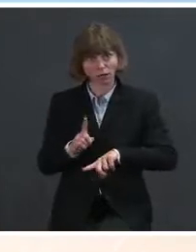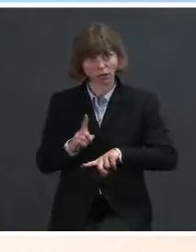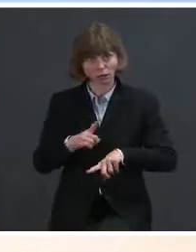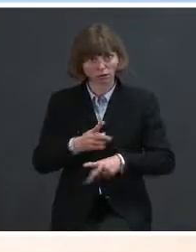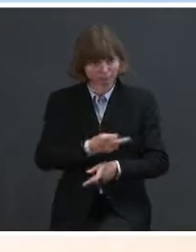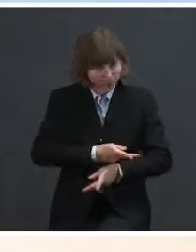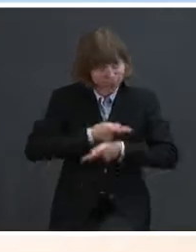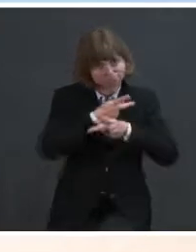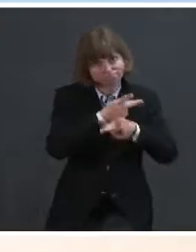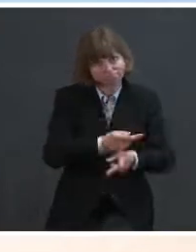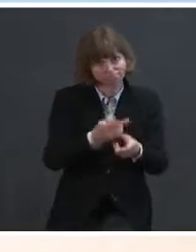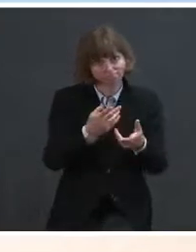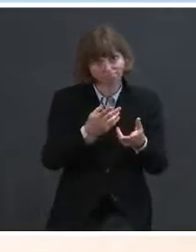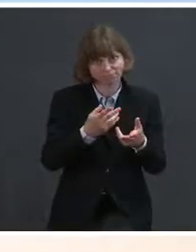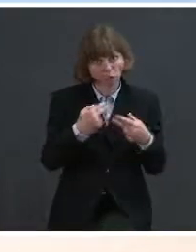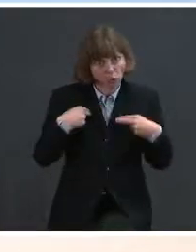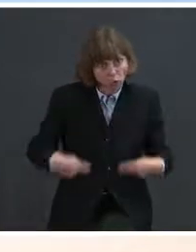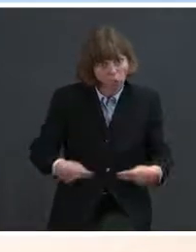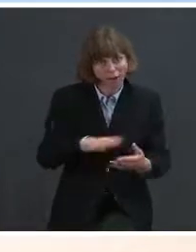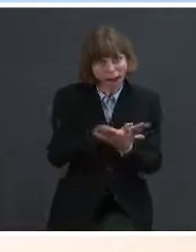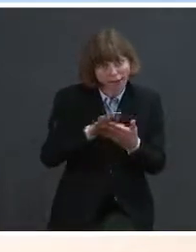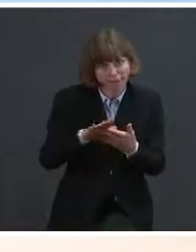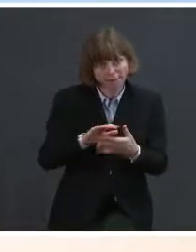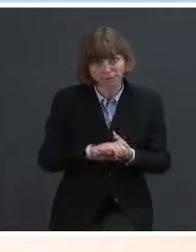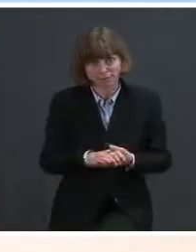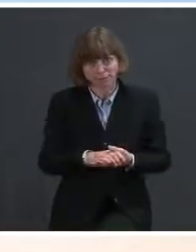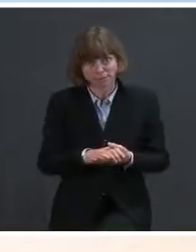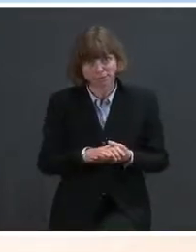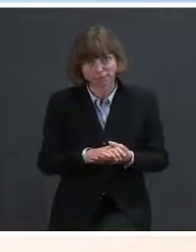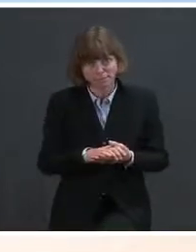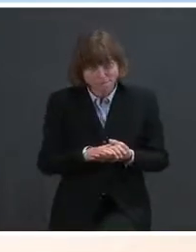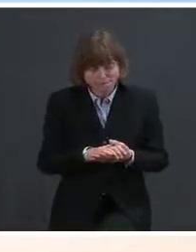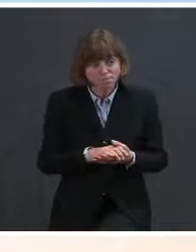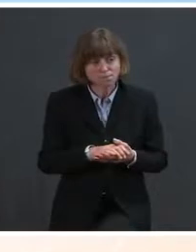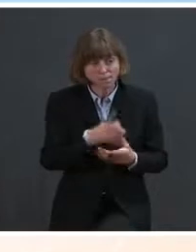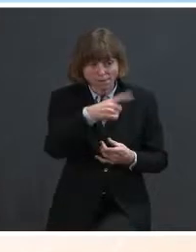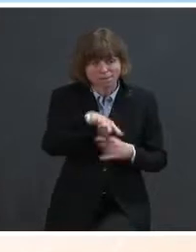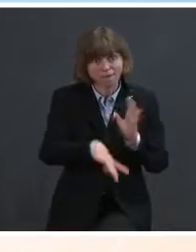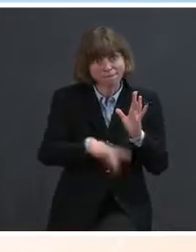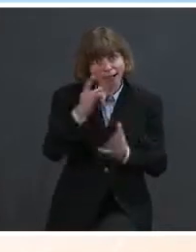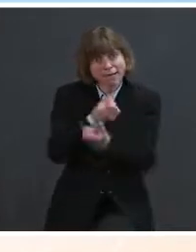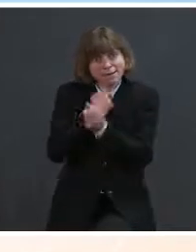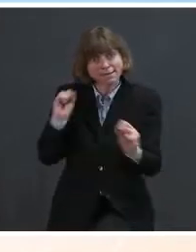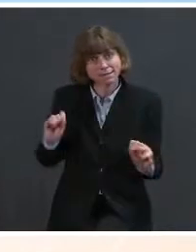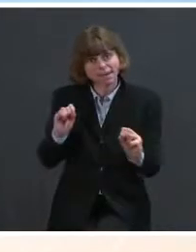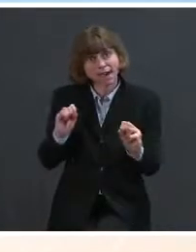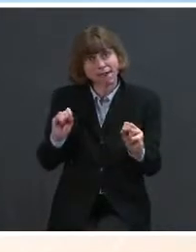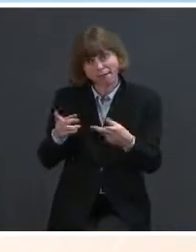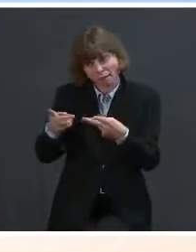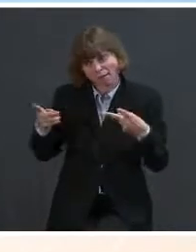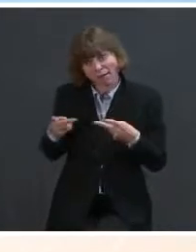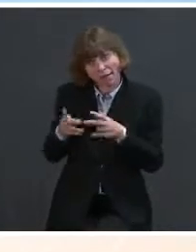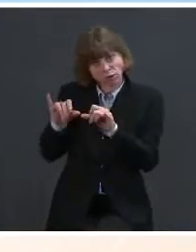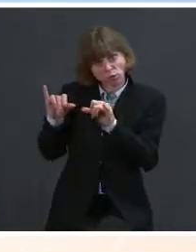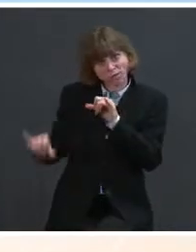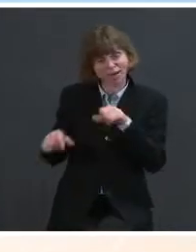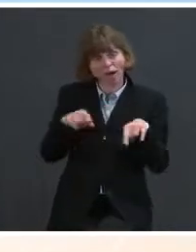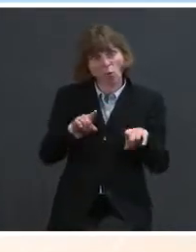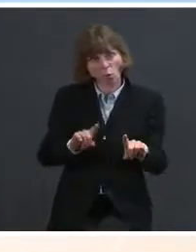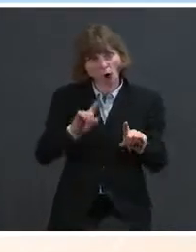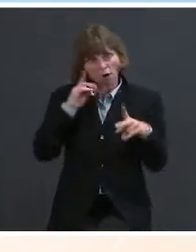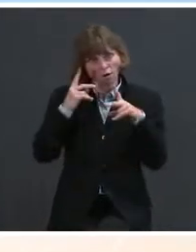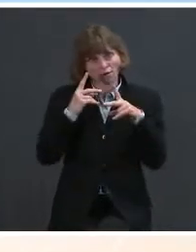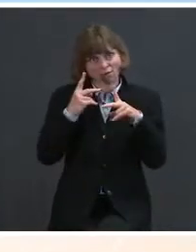humanely, or find safe shelters and safe locations to be while their cases are being adjudicated,